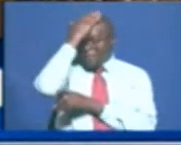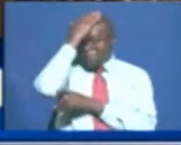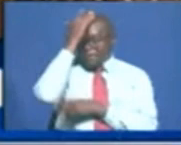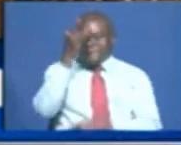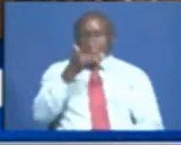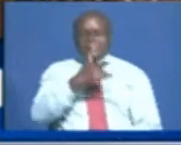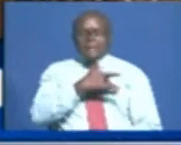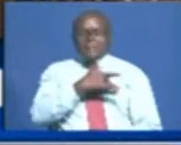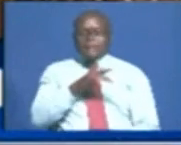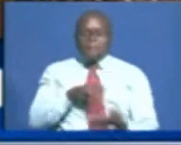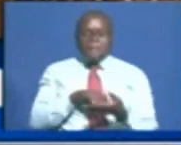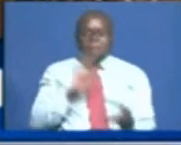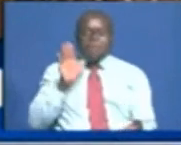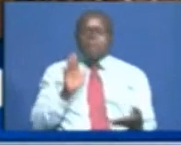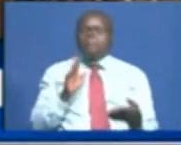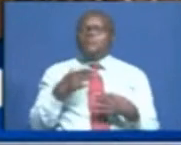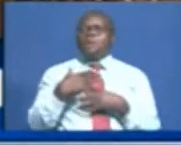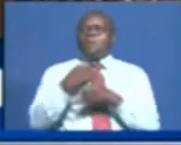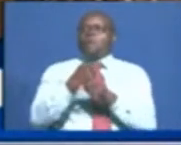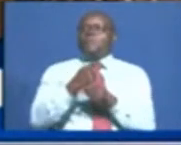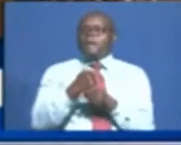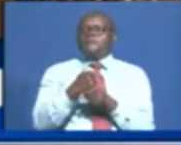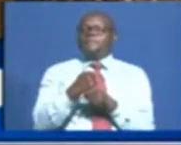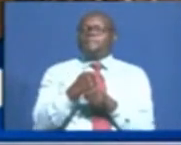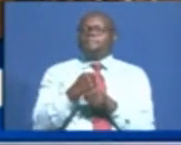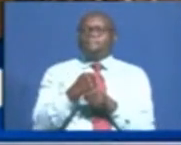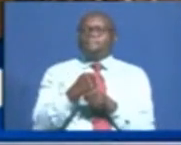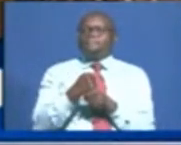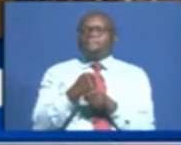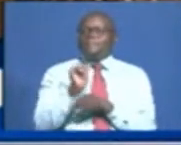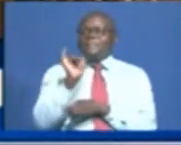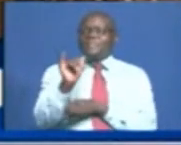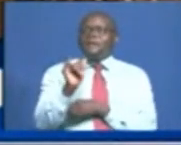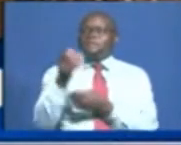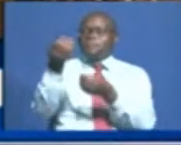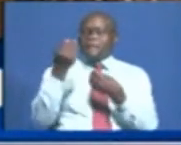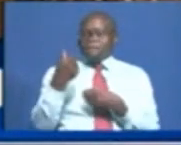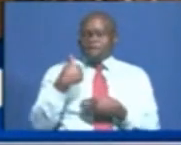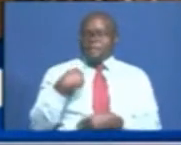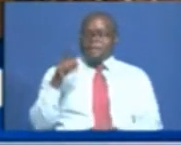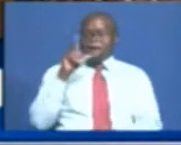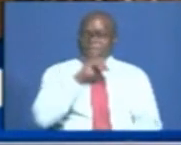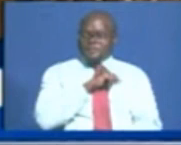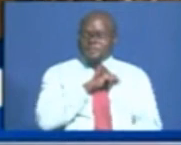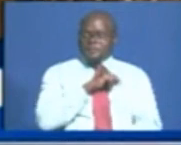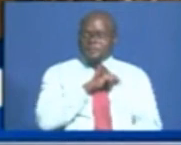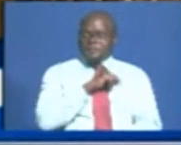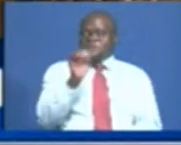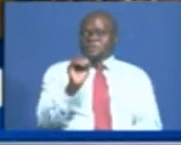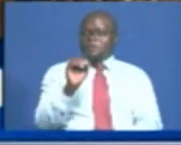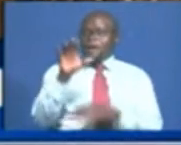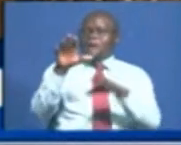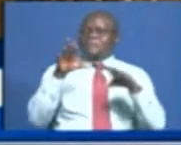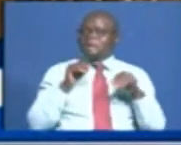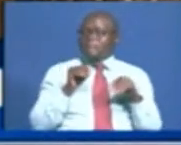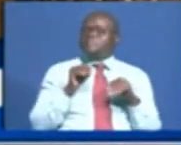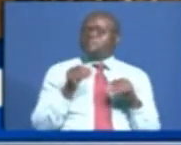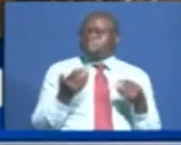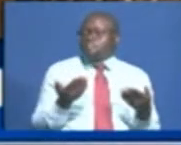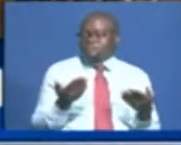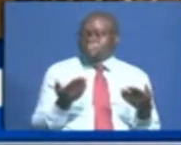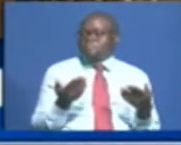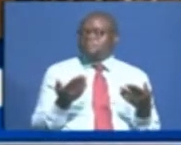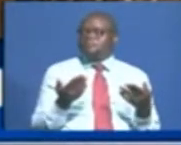the immense confidence and trust that you have placed on me. I therefore accept with humility